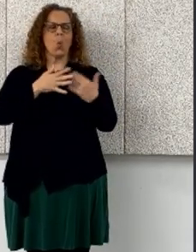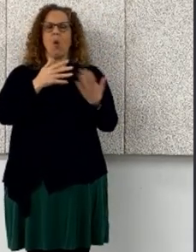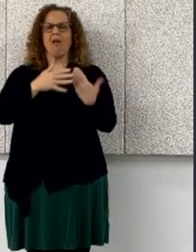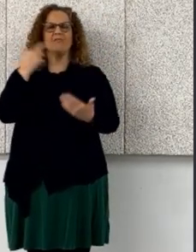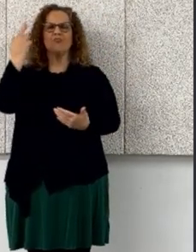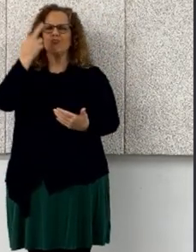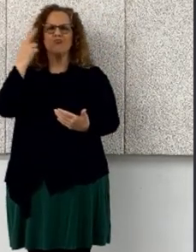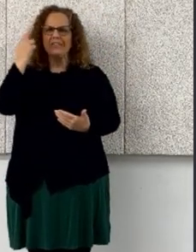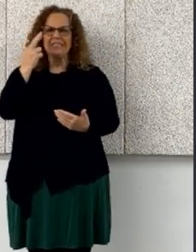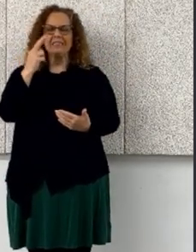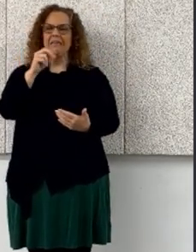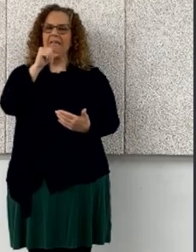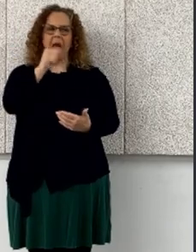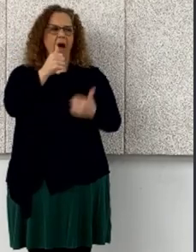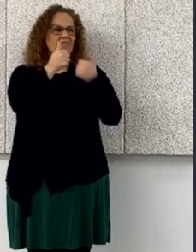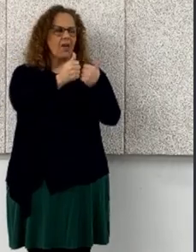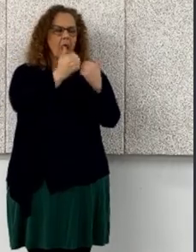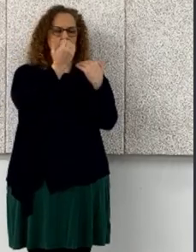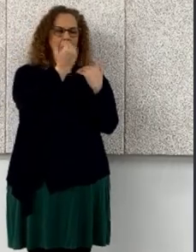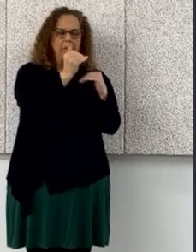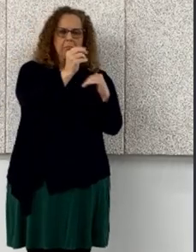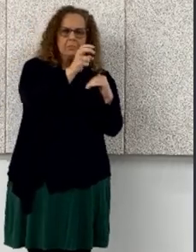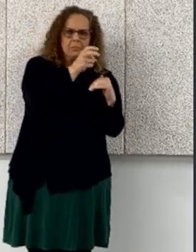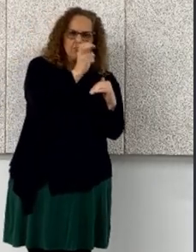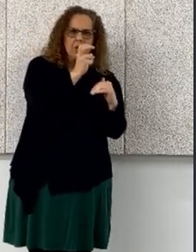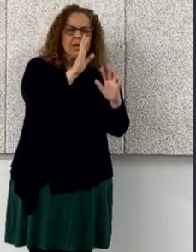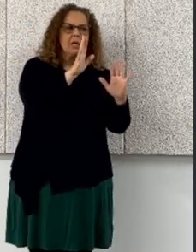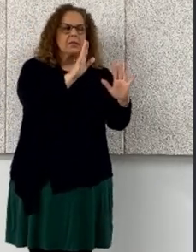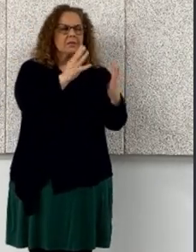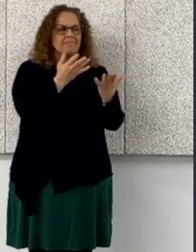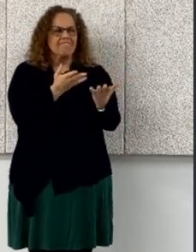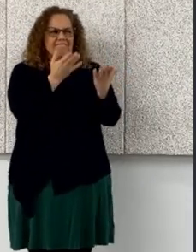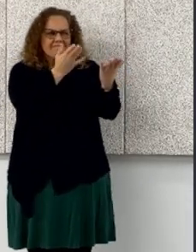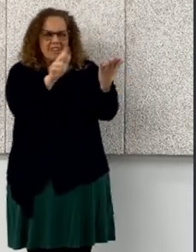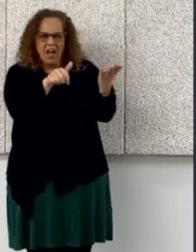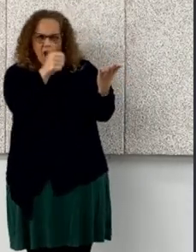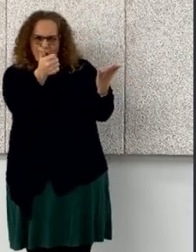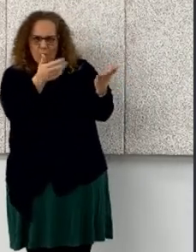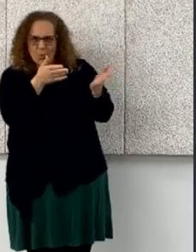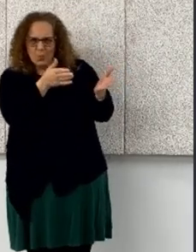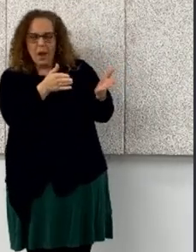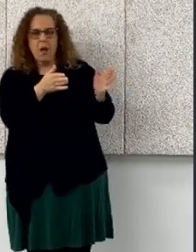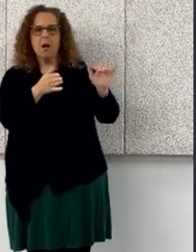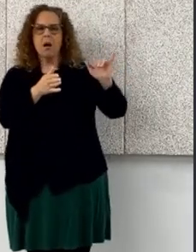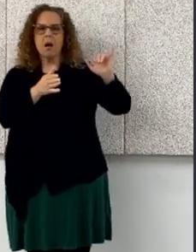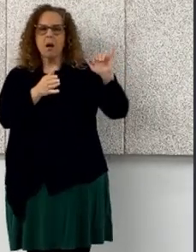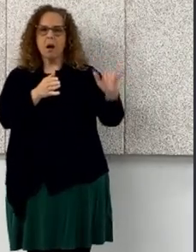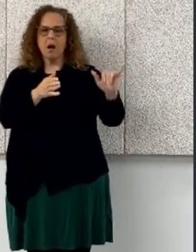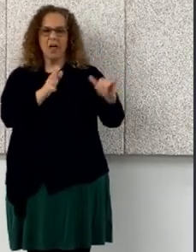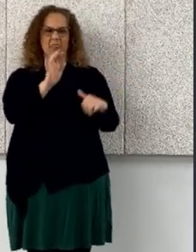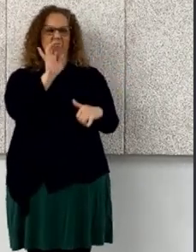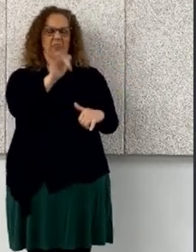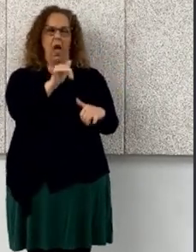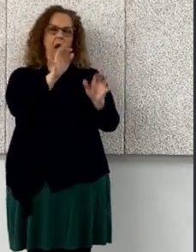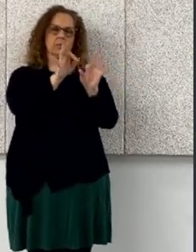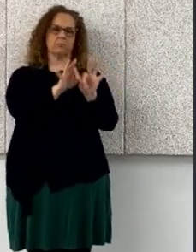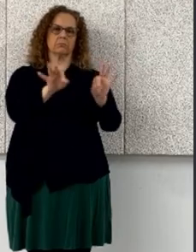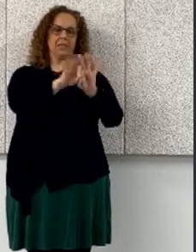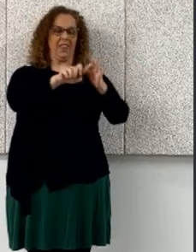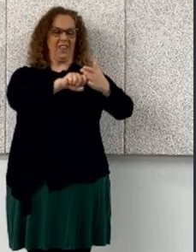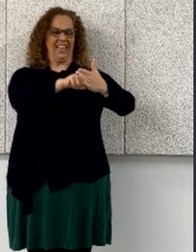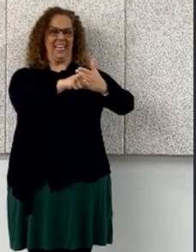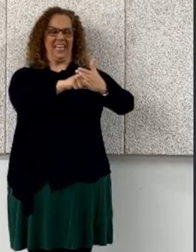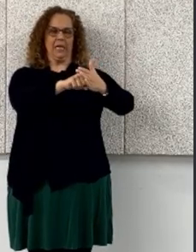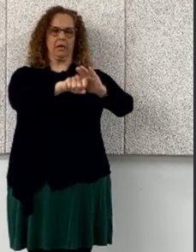reason, we've still found another way. Yeah. Because then we, because that has been the key that we needed to unlock our